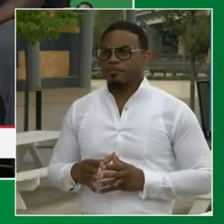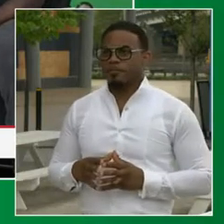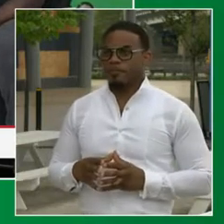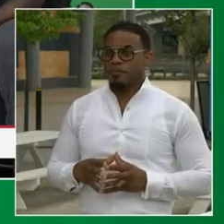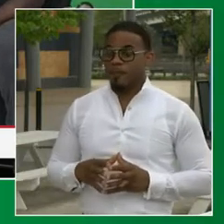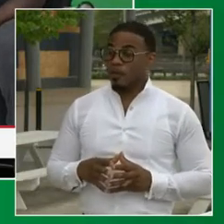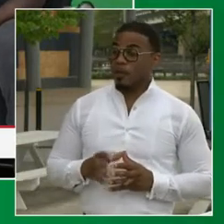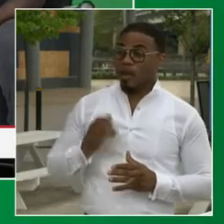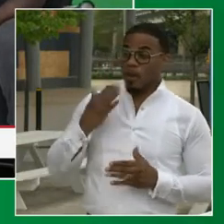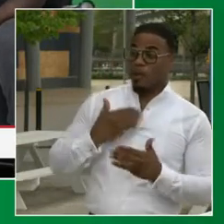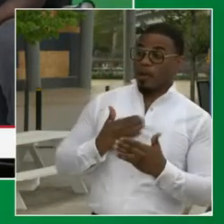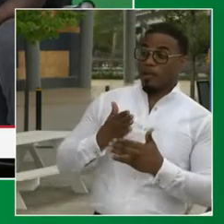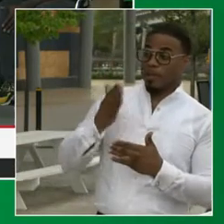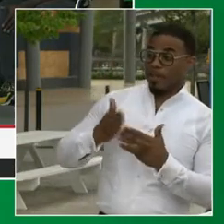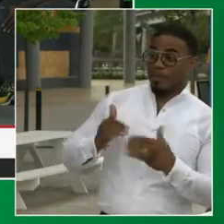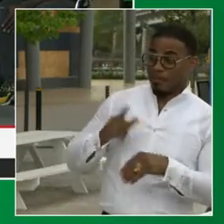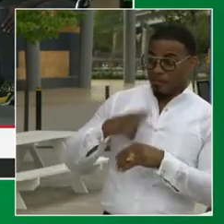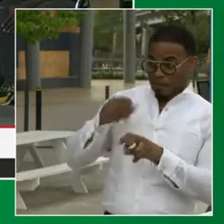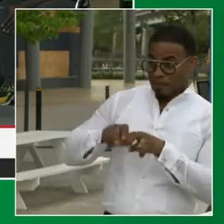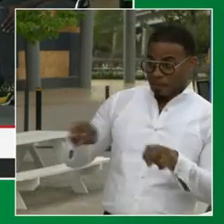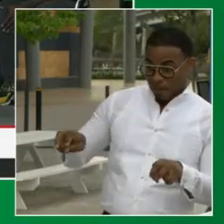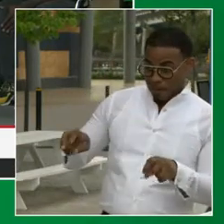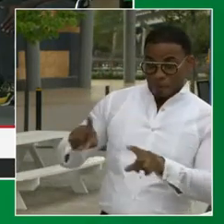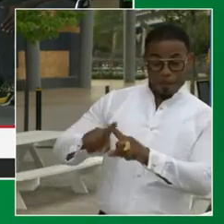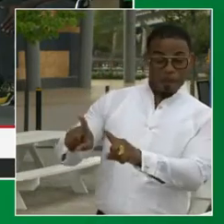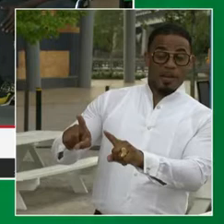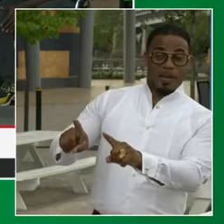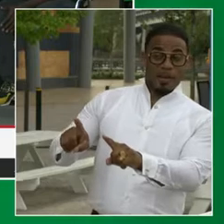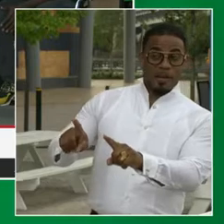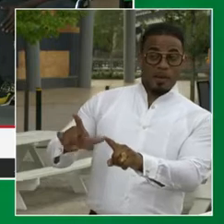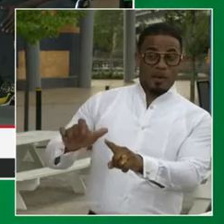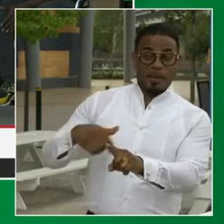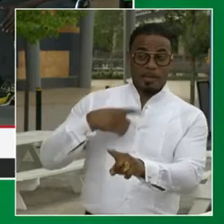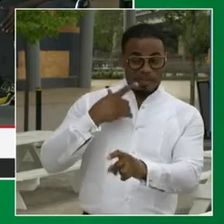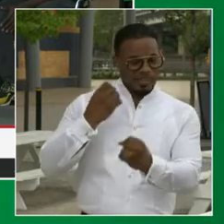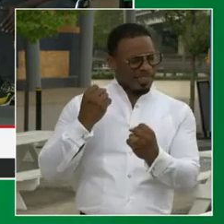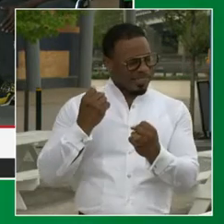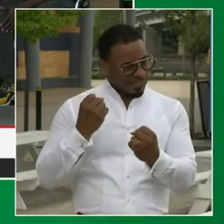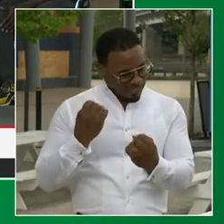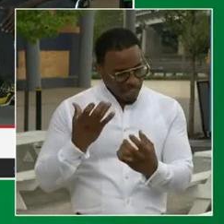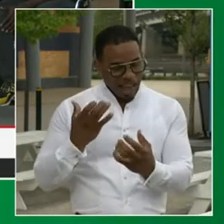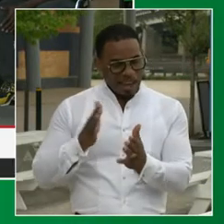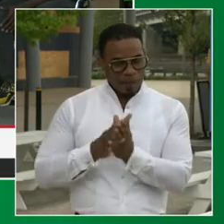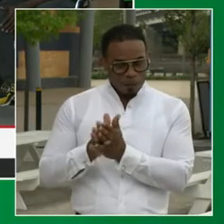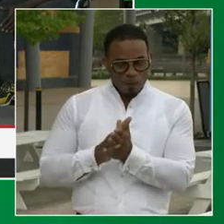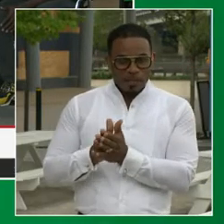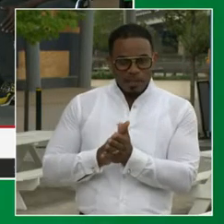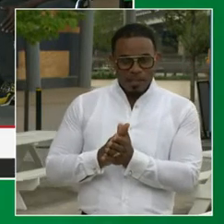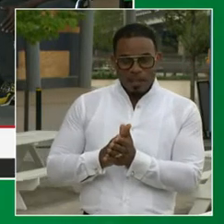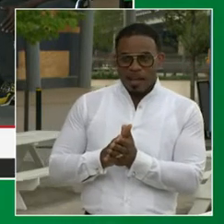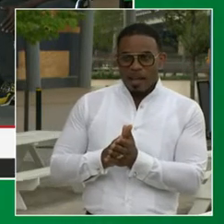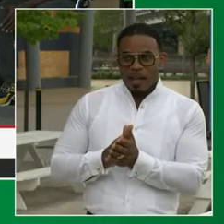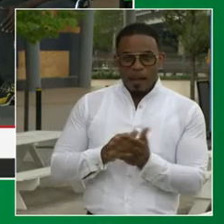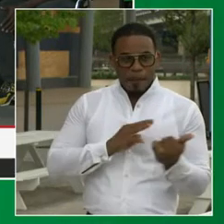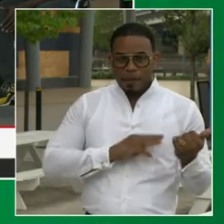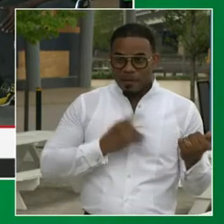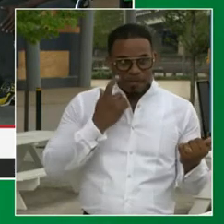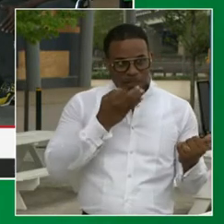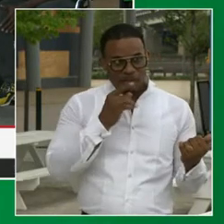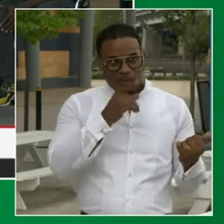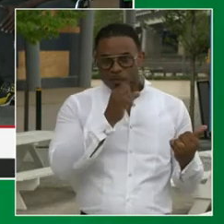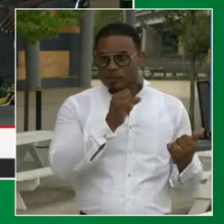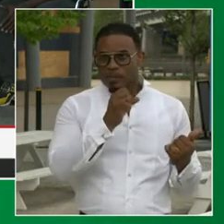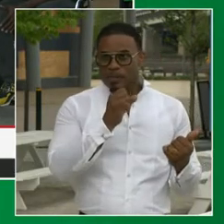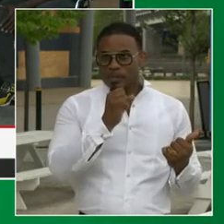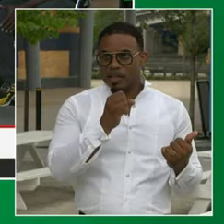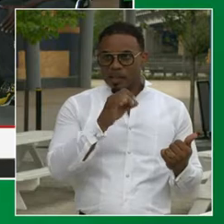Well, I know we've come to the end of our time for this panel, but we could tell there's a lot of enthusiasm. I know Mayor Bowser was just up the street, up South